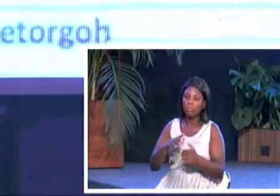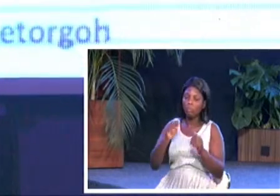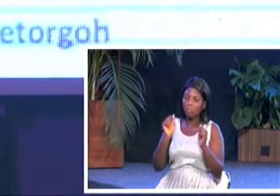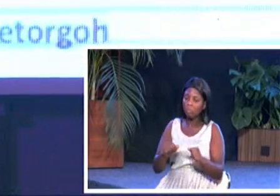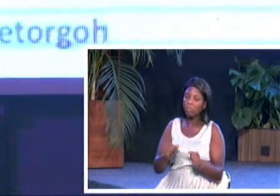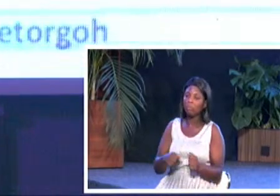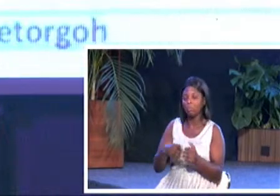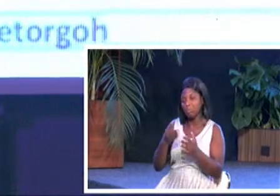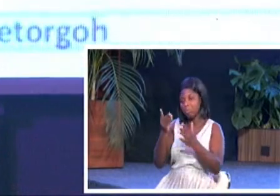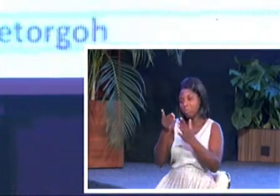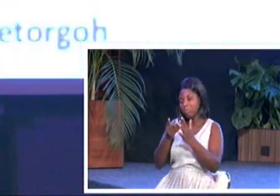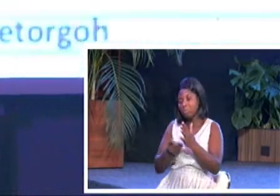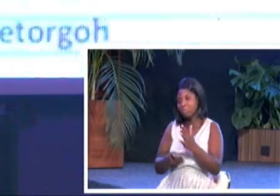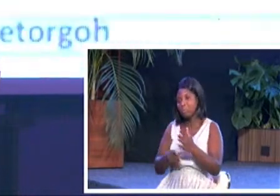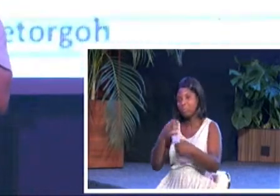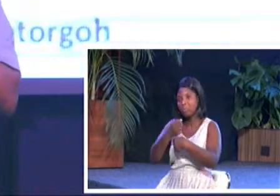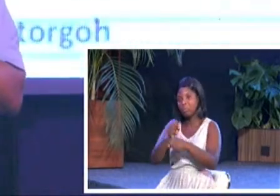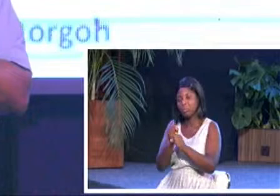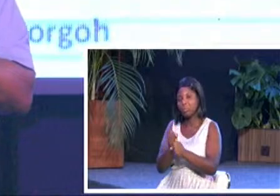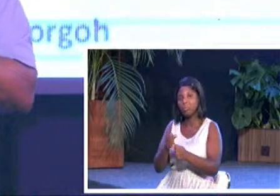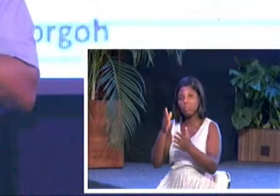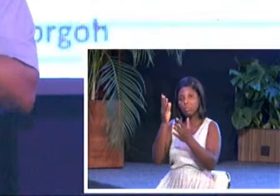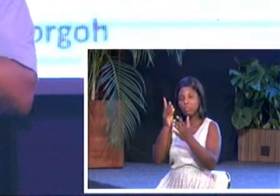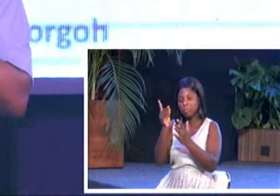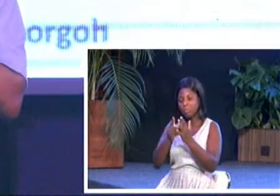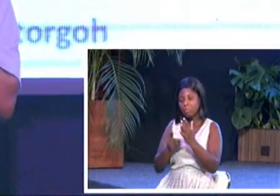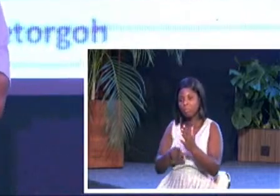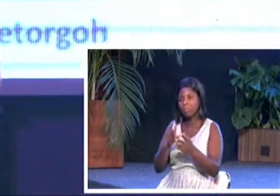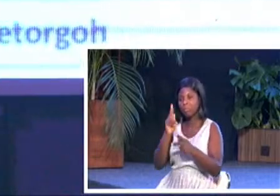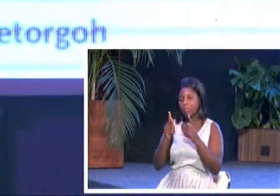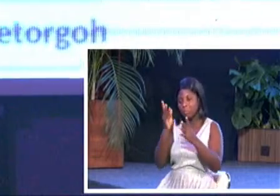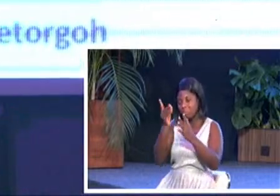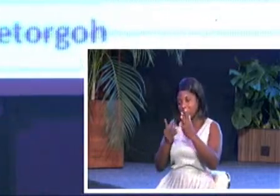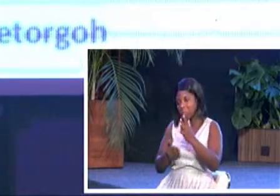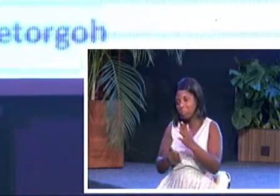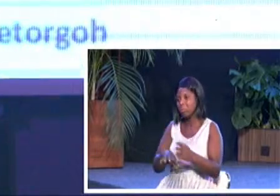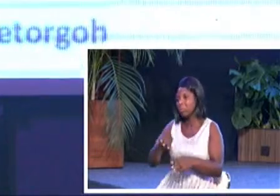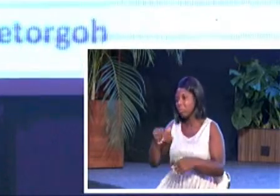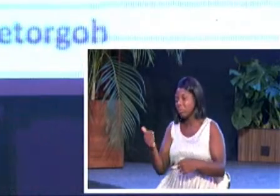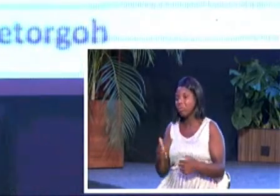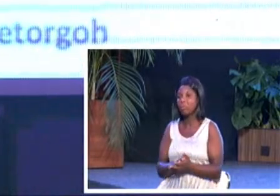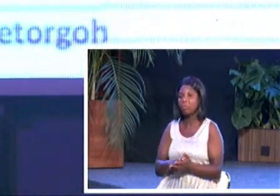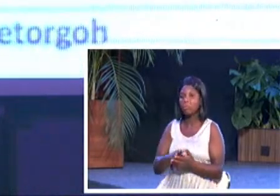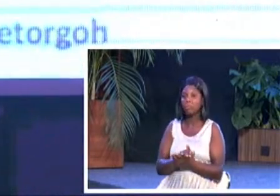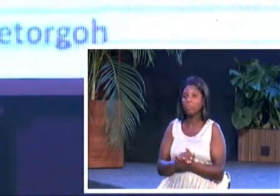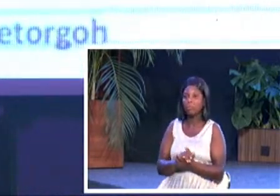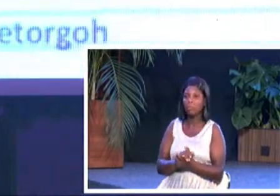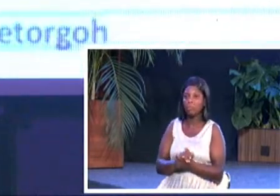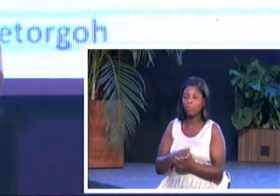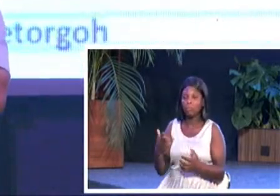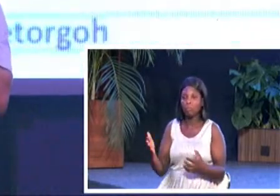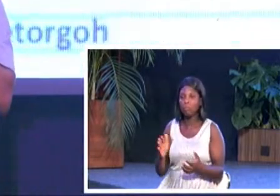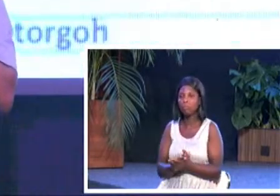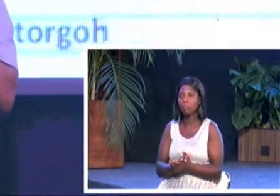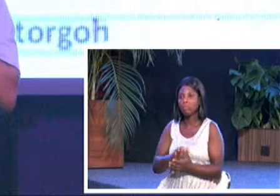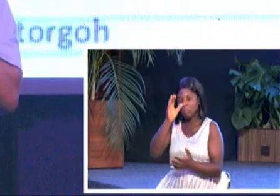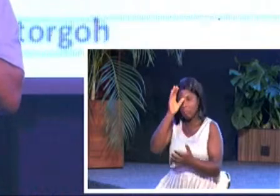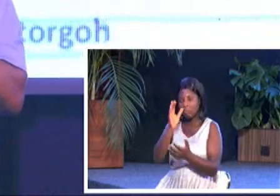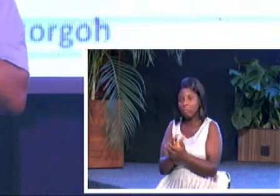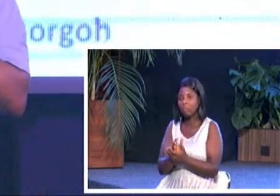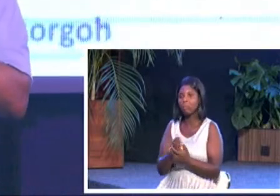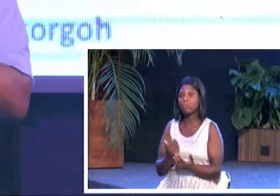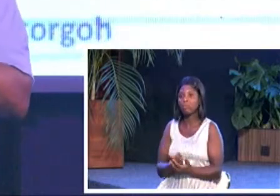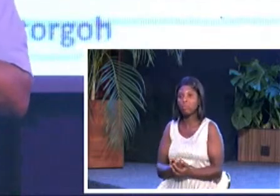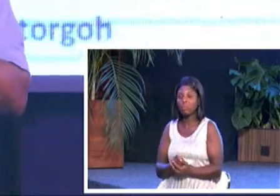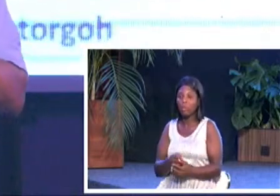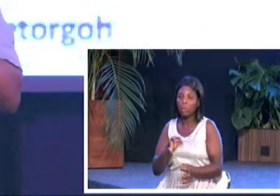You also take the shots, so the photographers should take the shots, and they need like e-commerce managers. So if you are selling shoes, you